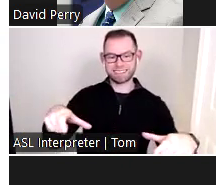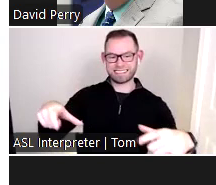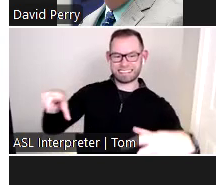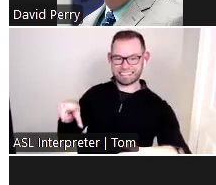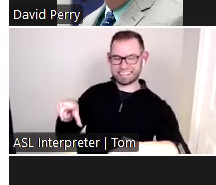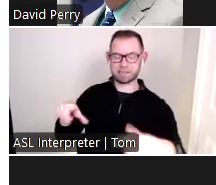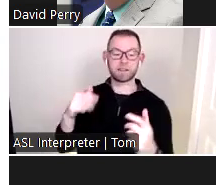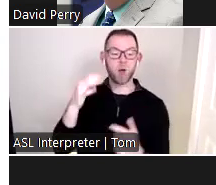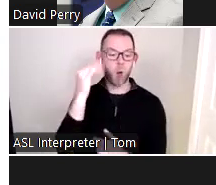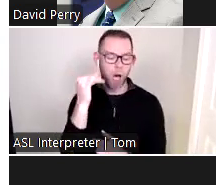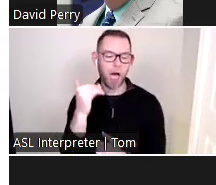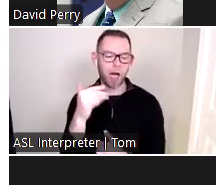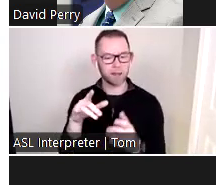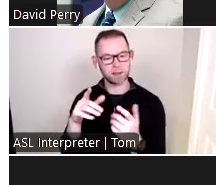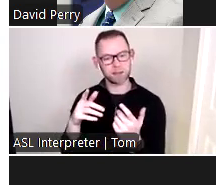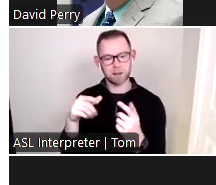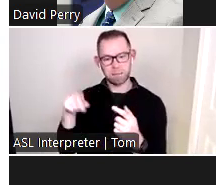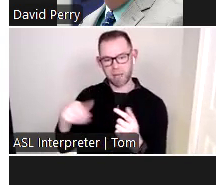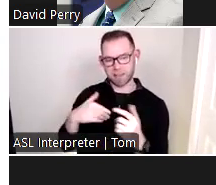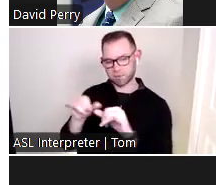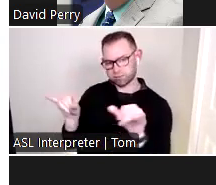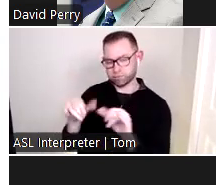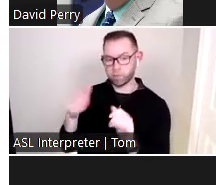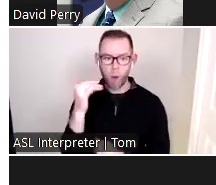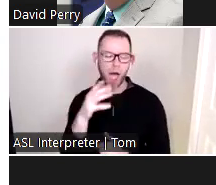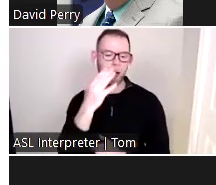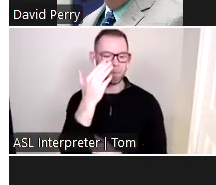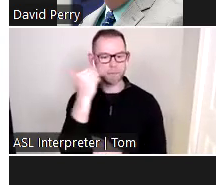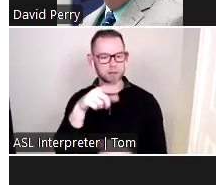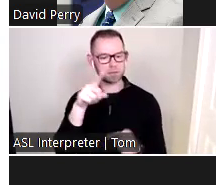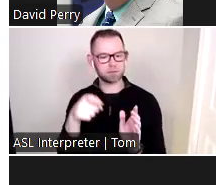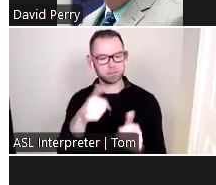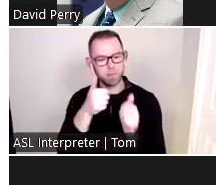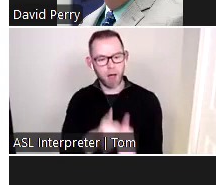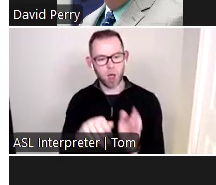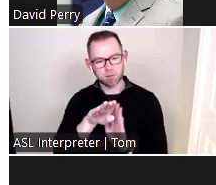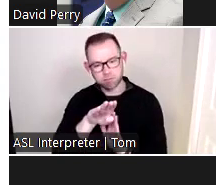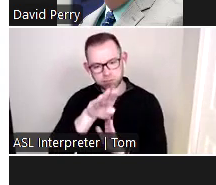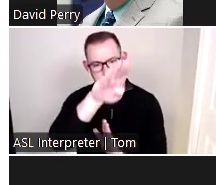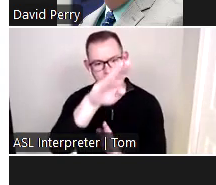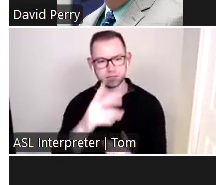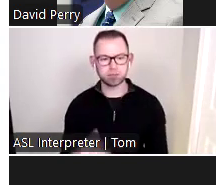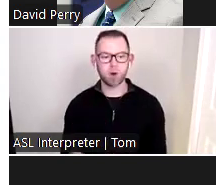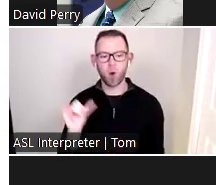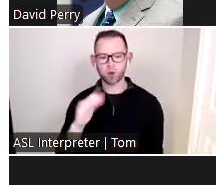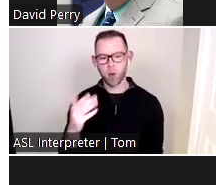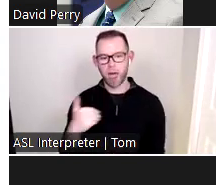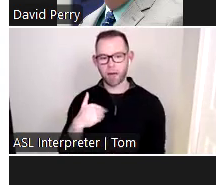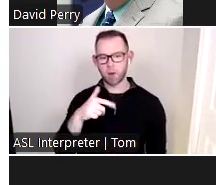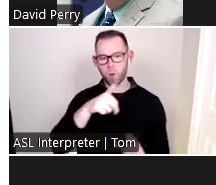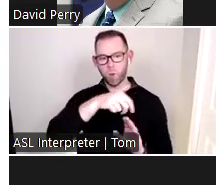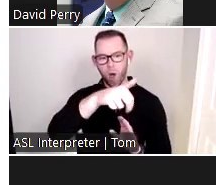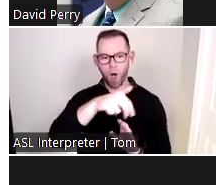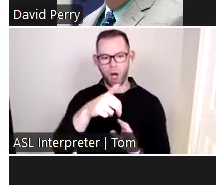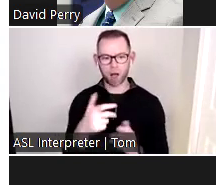tide. There will also be a pile supported walkway. There will be two concrete piers that are pile supported and